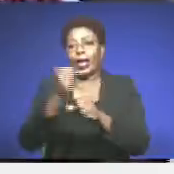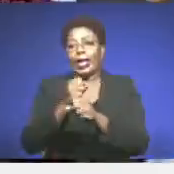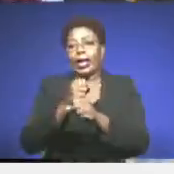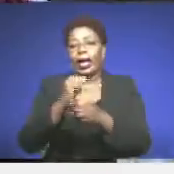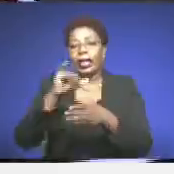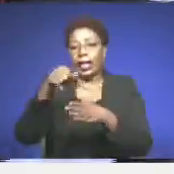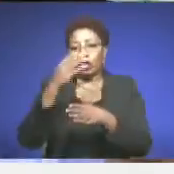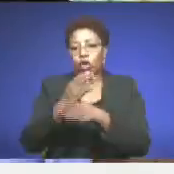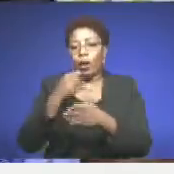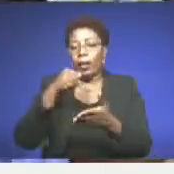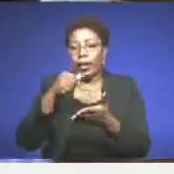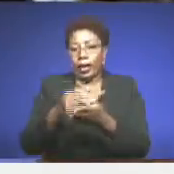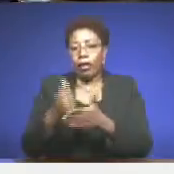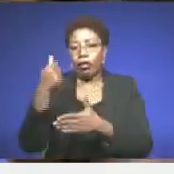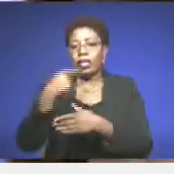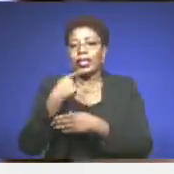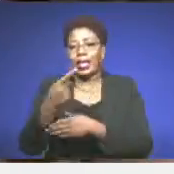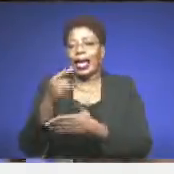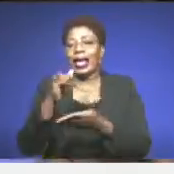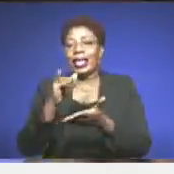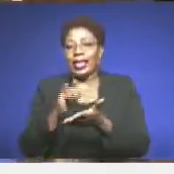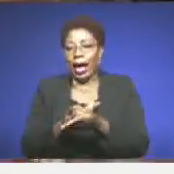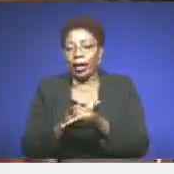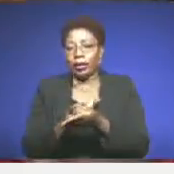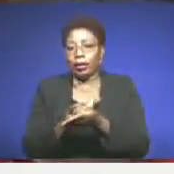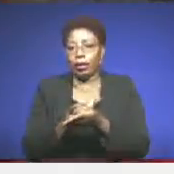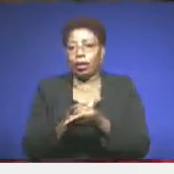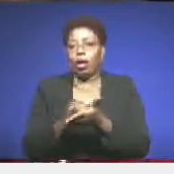job letters, officials said that matter